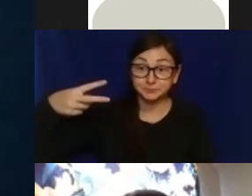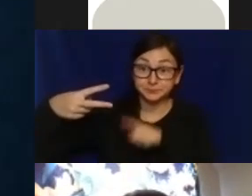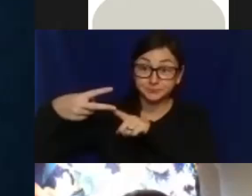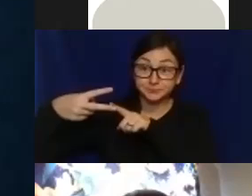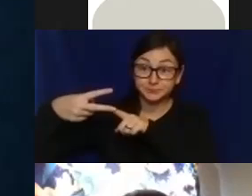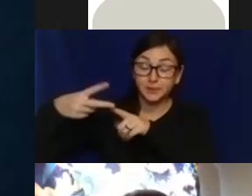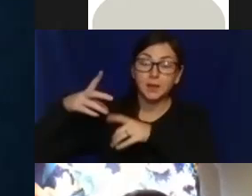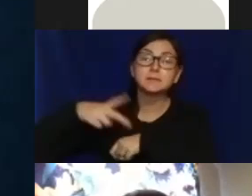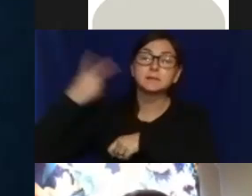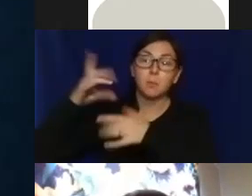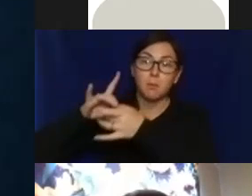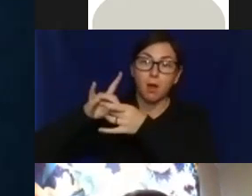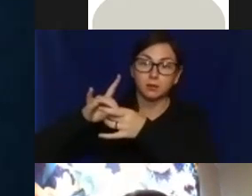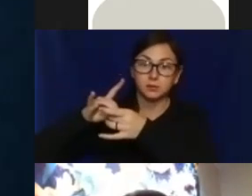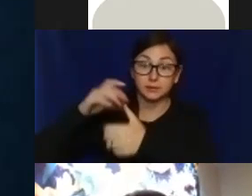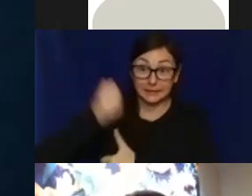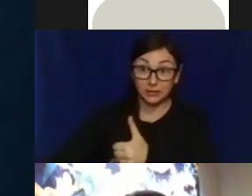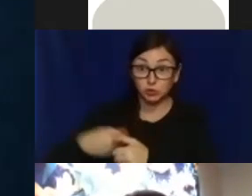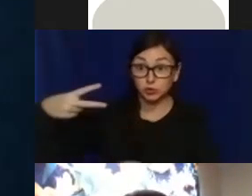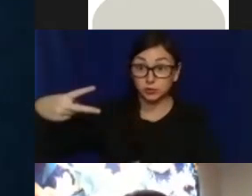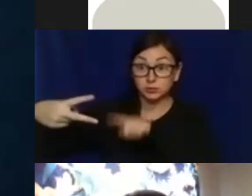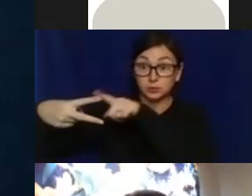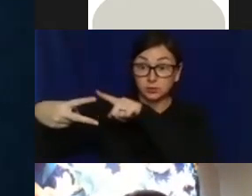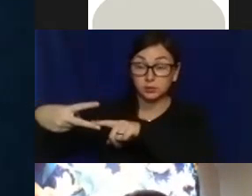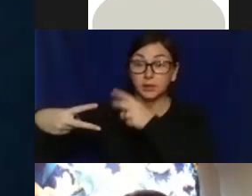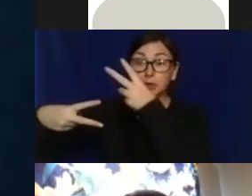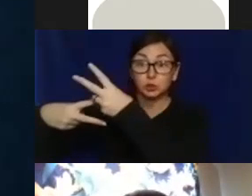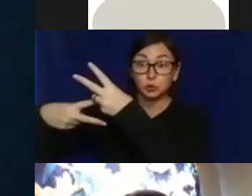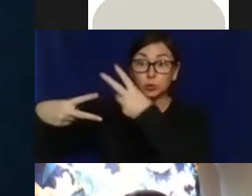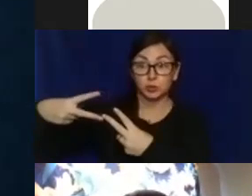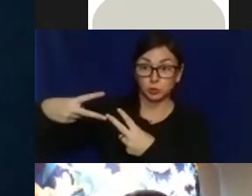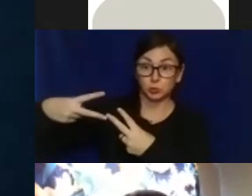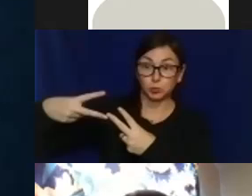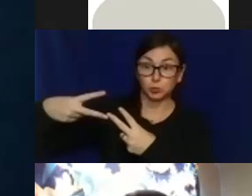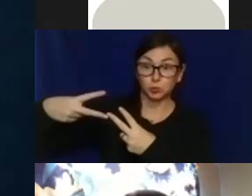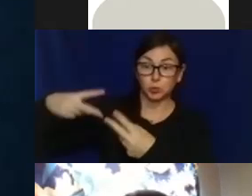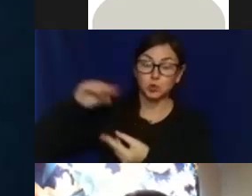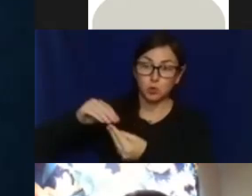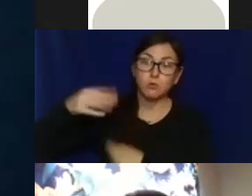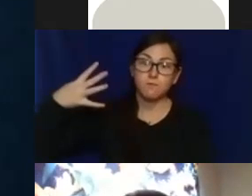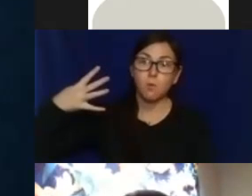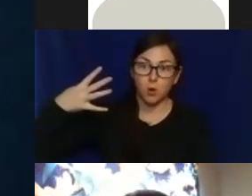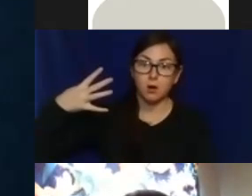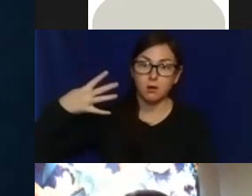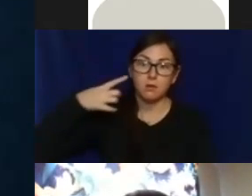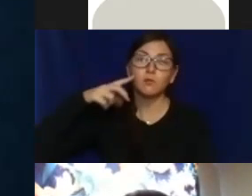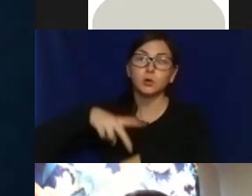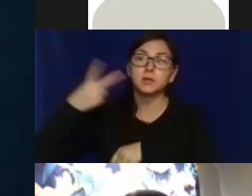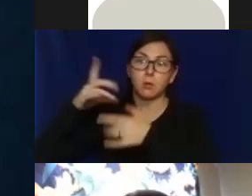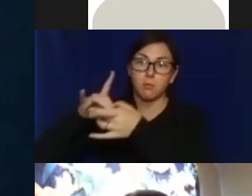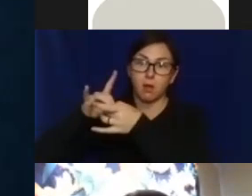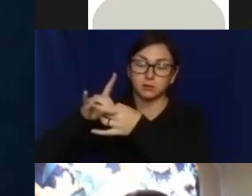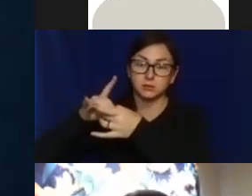and each line is 2 electrons. Therefore, I have a total of 4 in the double bond. 3 lines